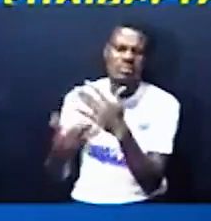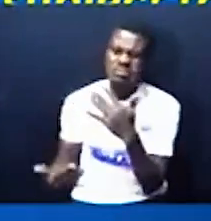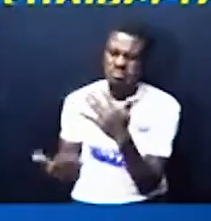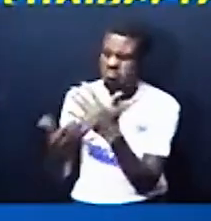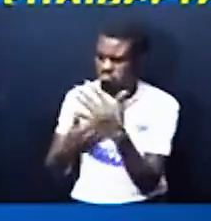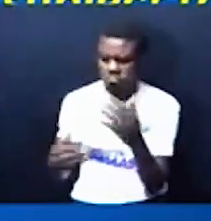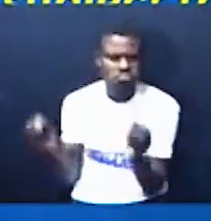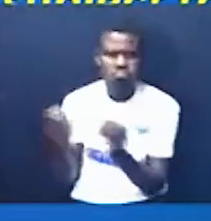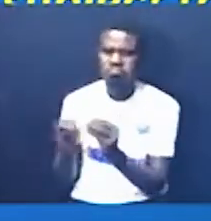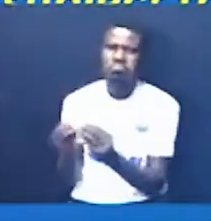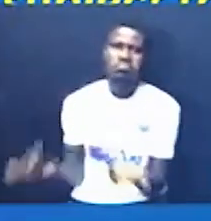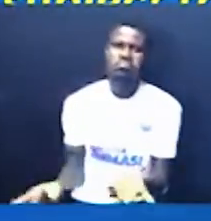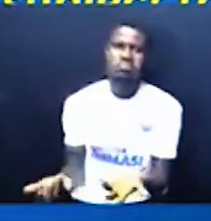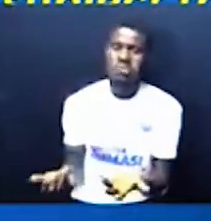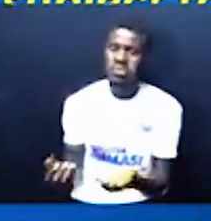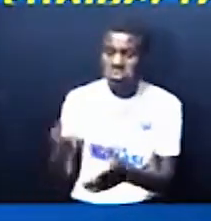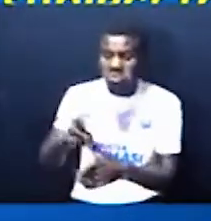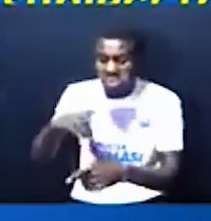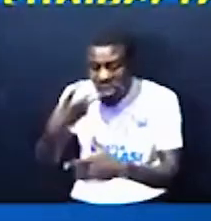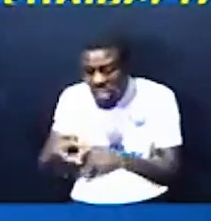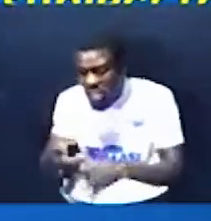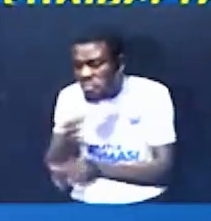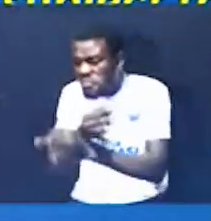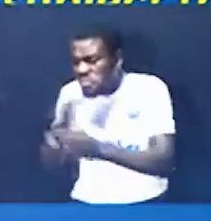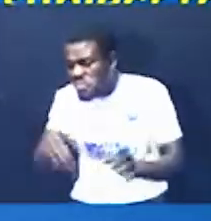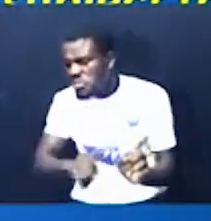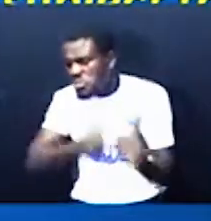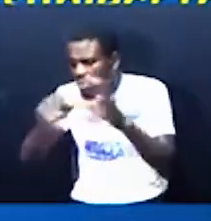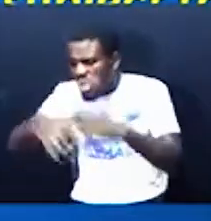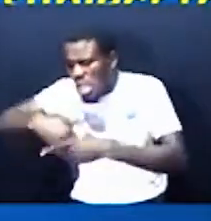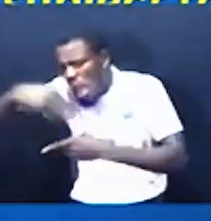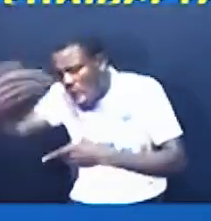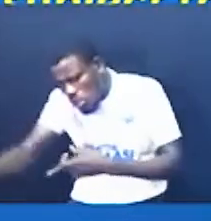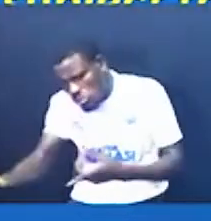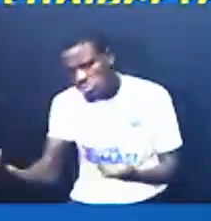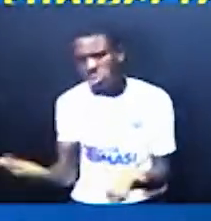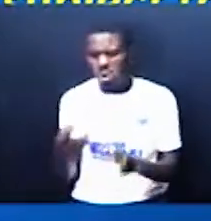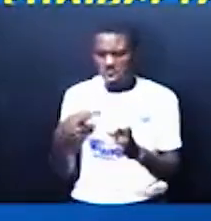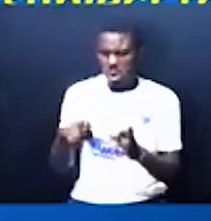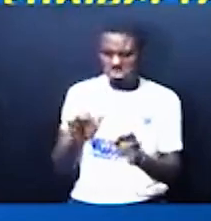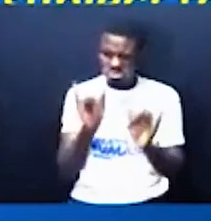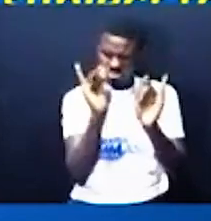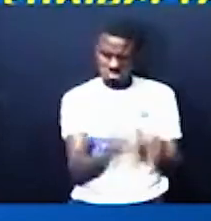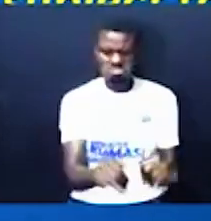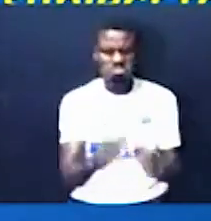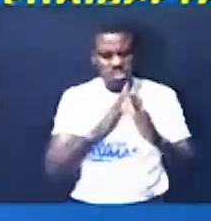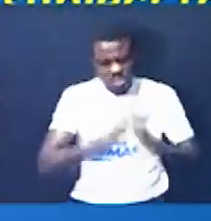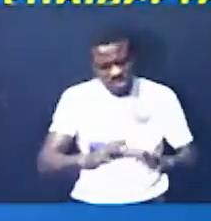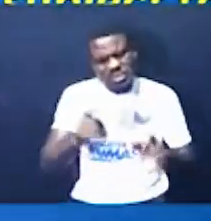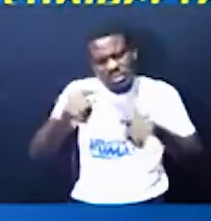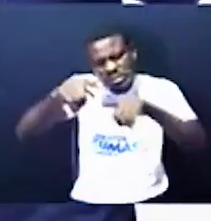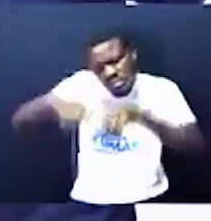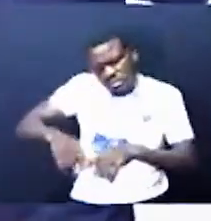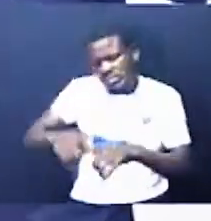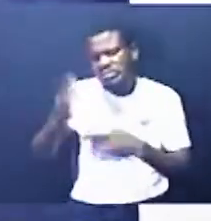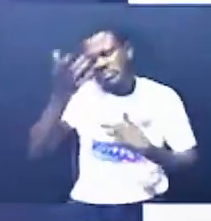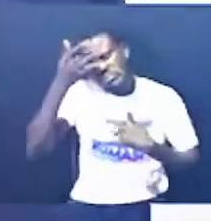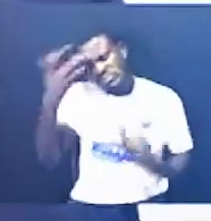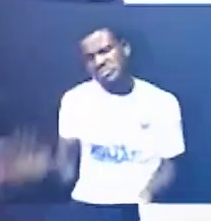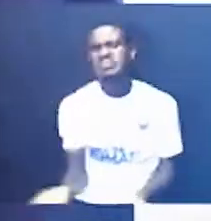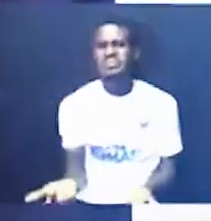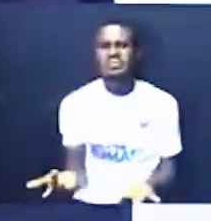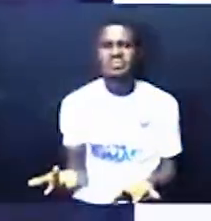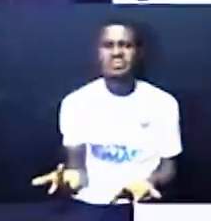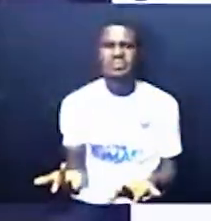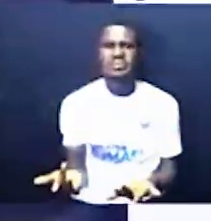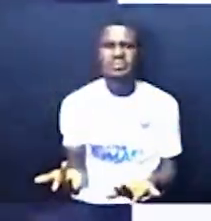Whether she is free to go out or stay indoors would depend on the sickness. So obetu mi epue ana obetu na